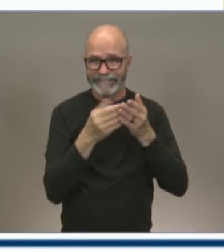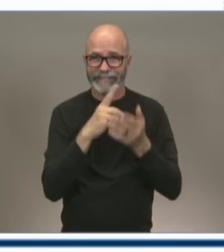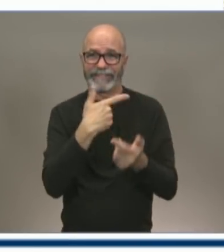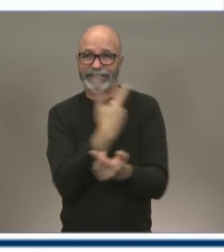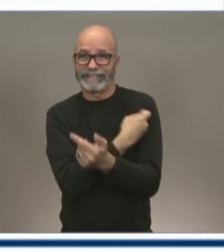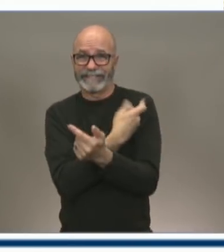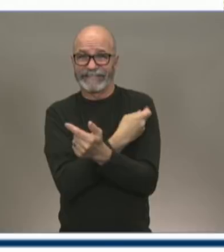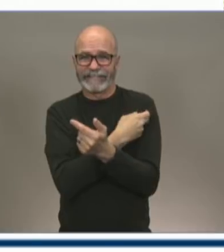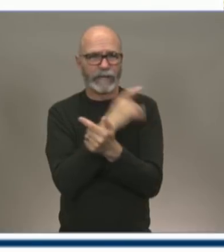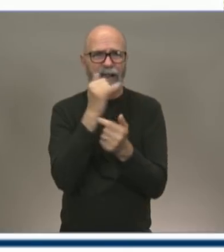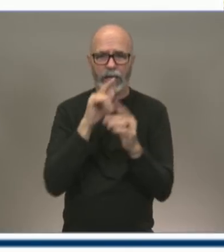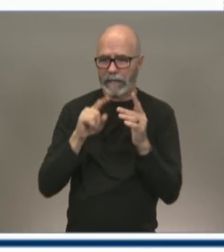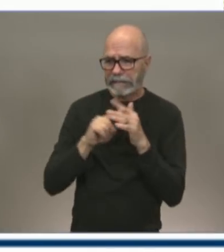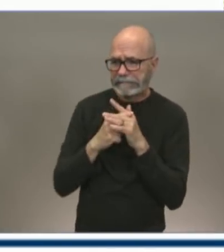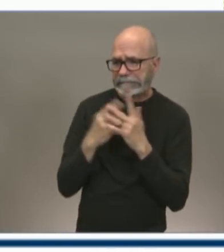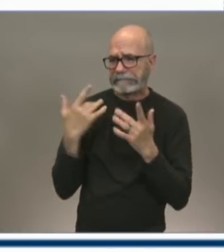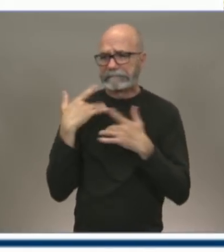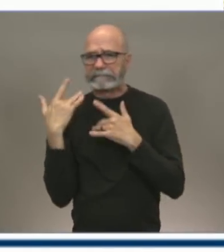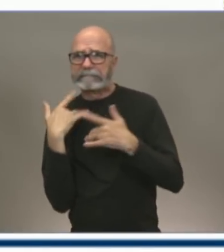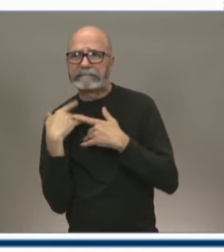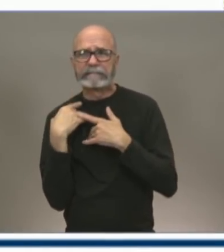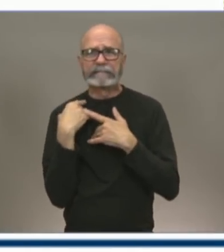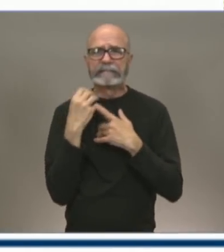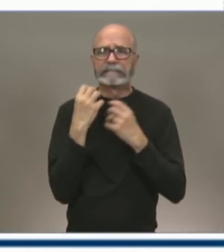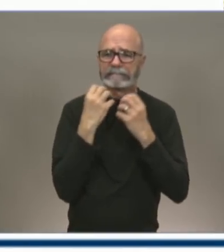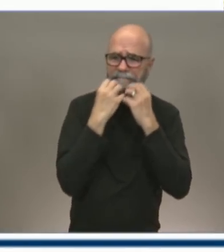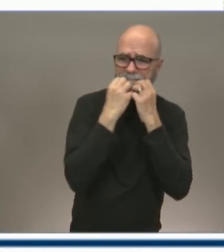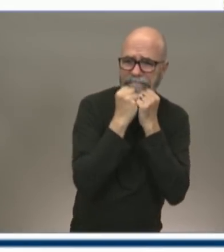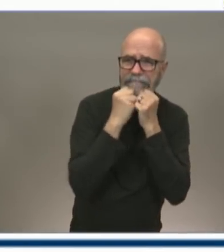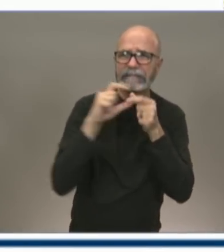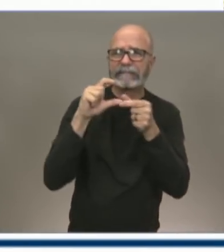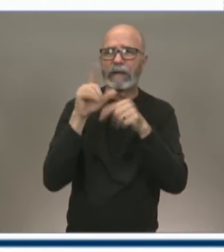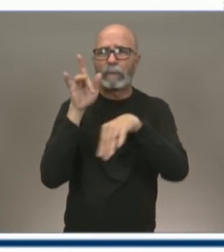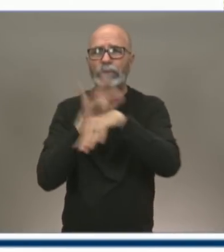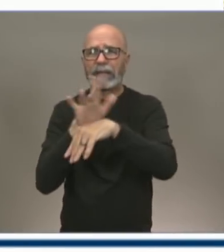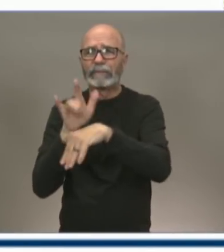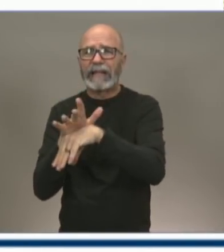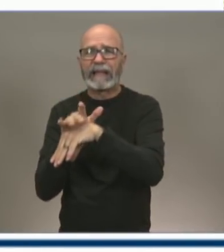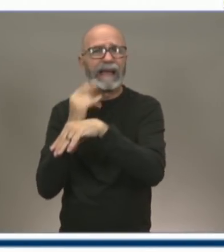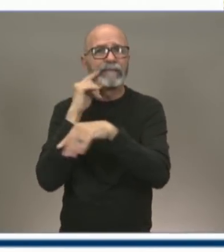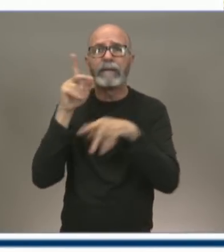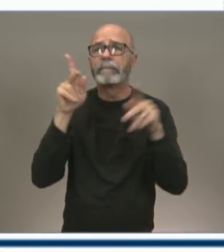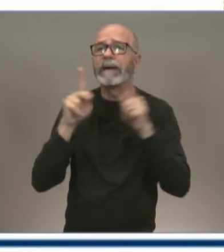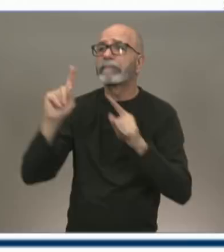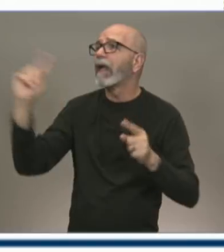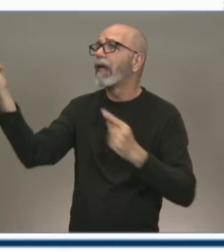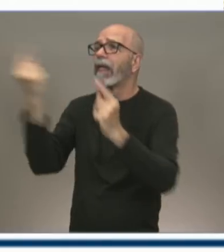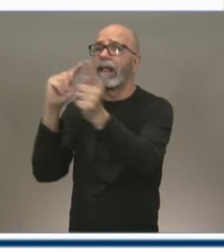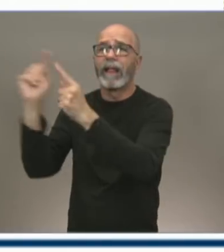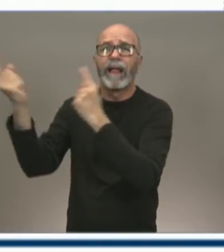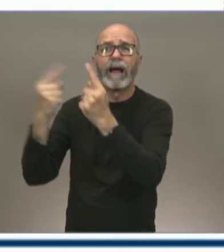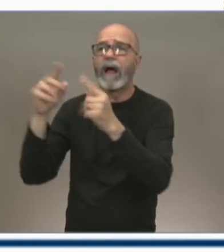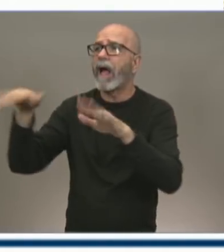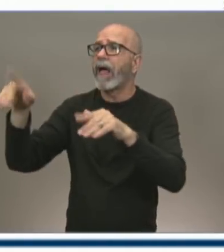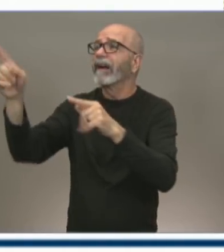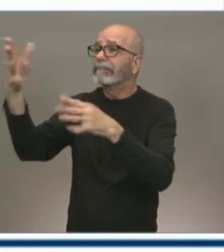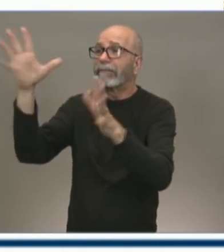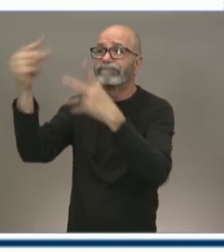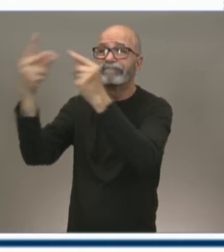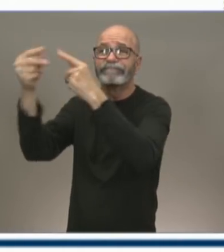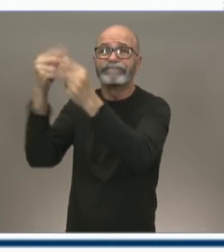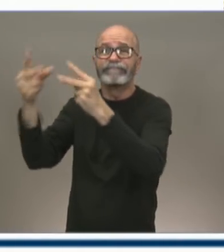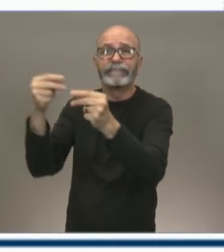set up to quickly get somebody else who is eligible for a vaccine in for a dose if there's a last-minute cancellation.